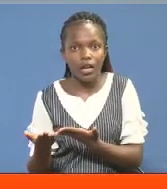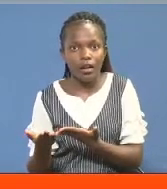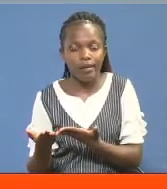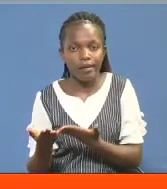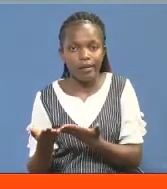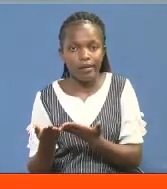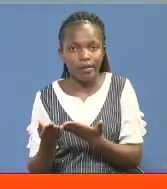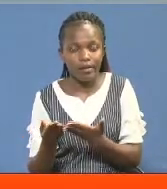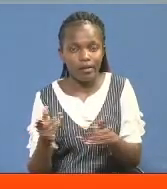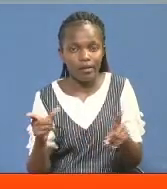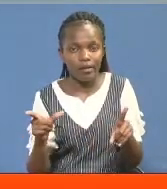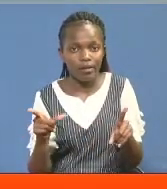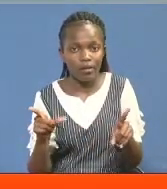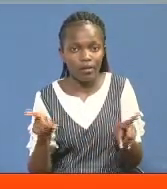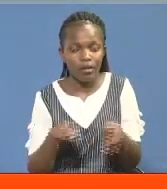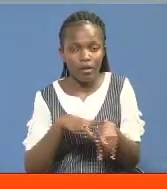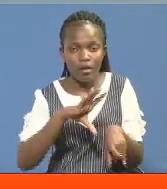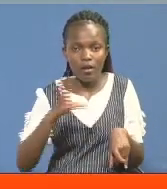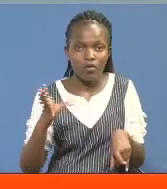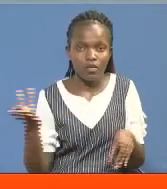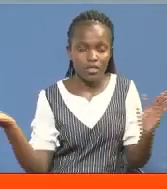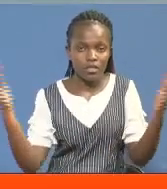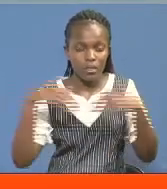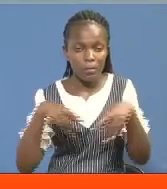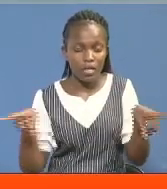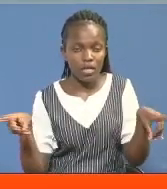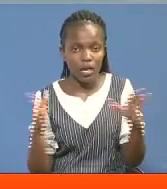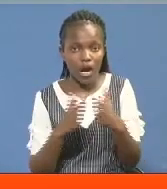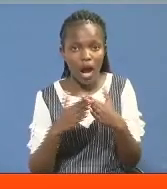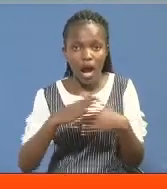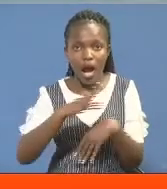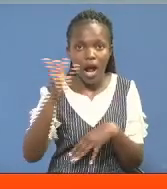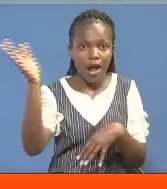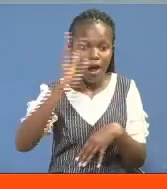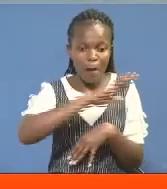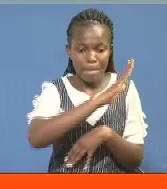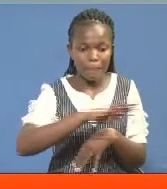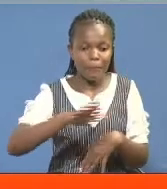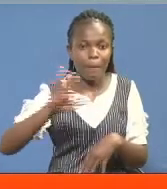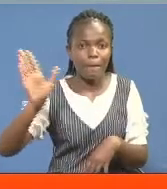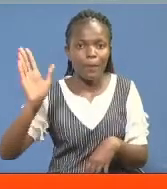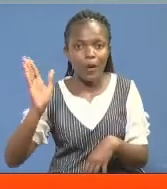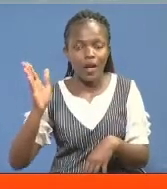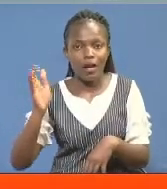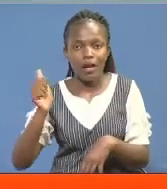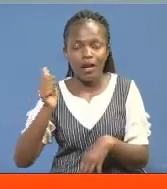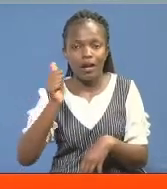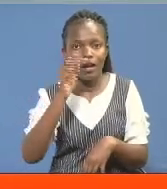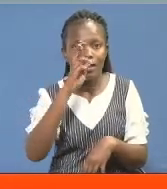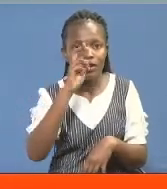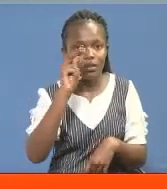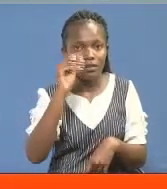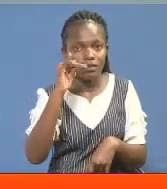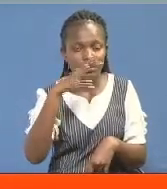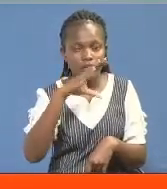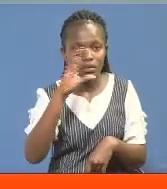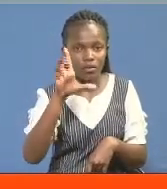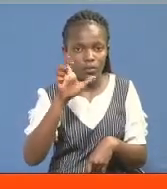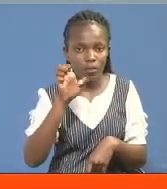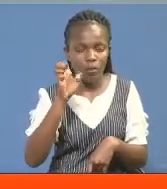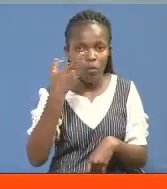parliament, and the county assemblies are not really representing Kenyans as required by Article 1 of the Constitution?